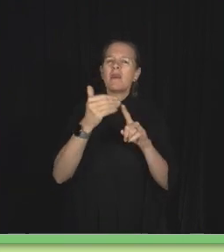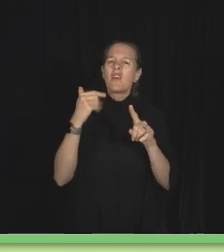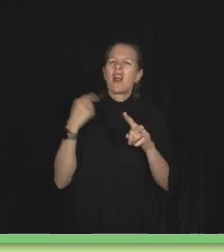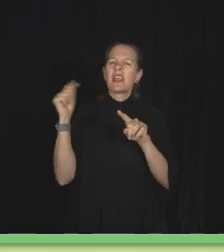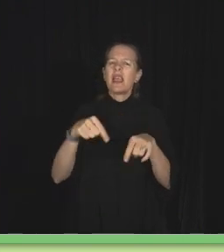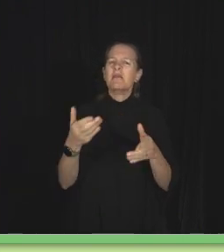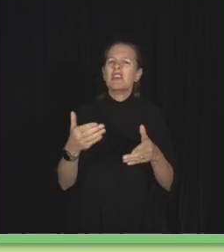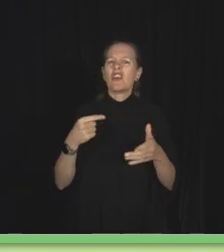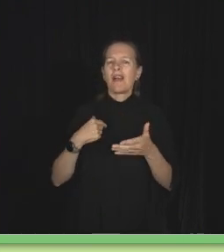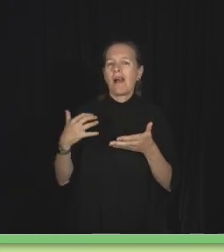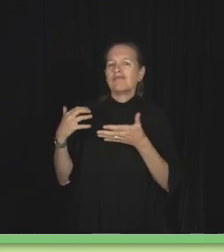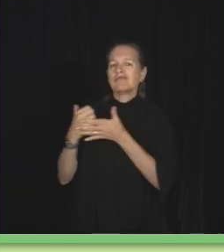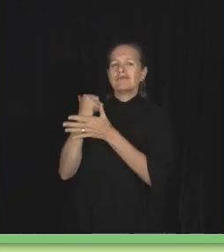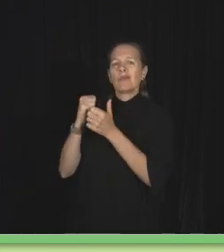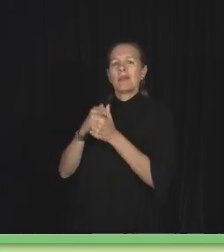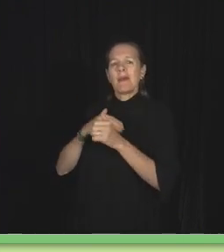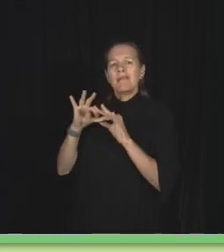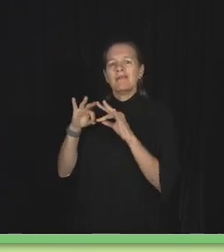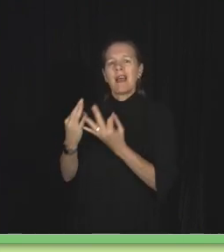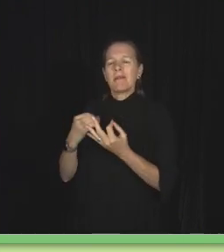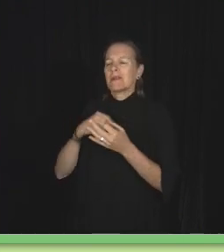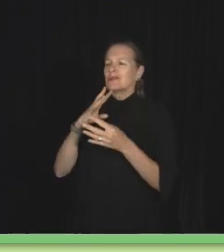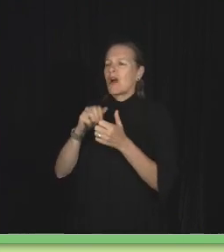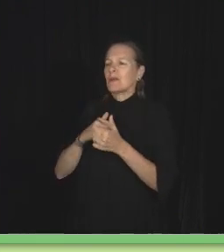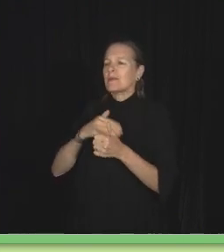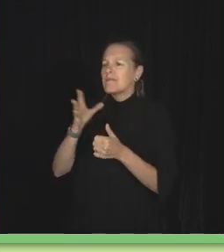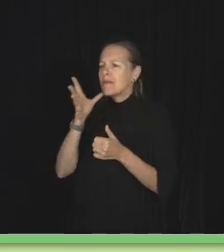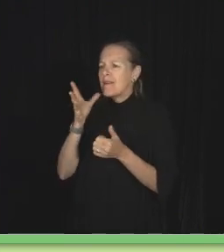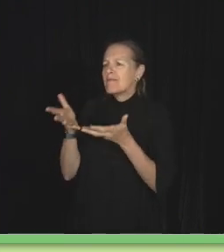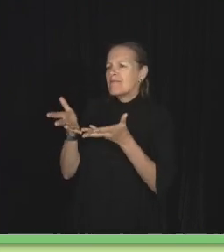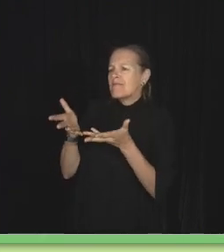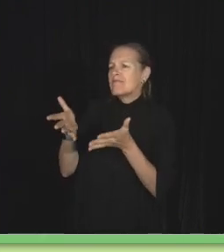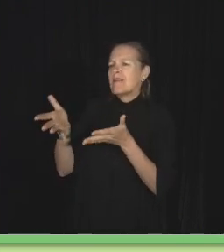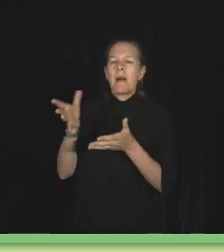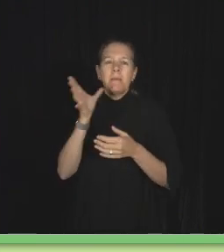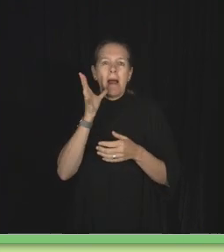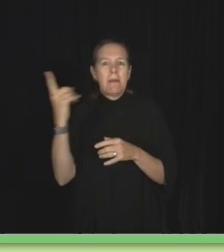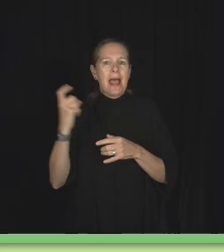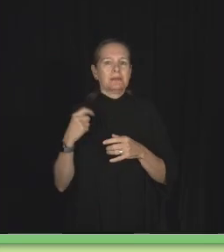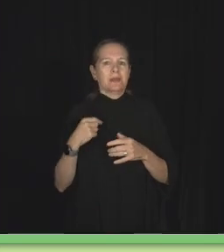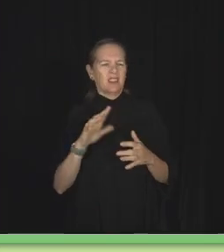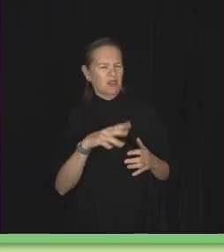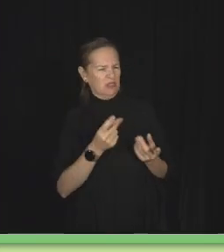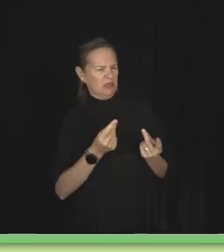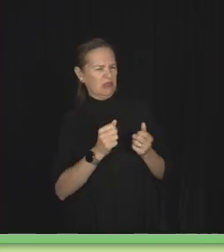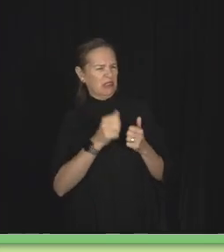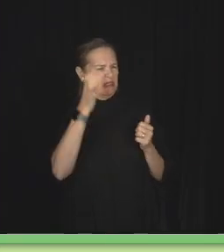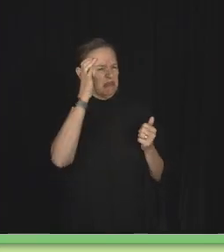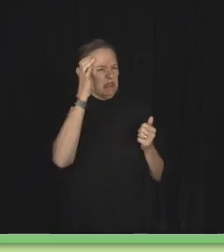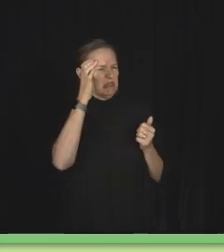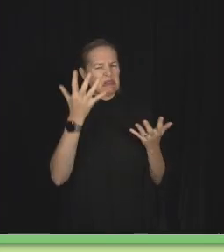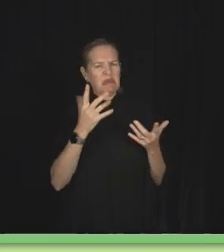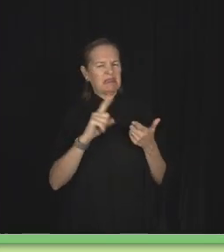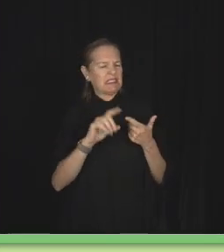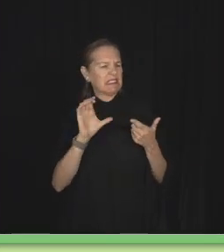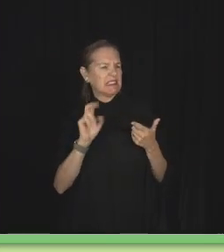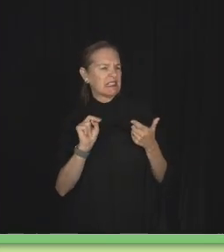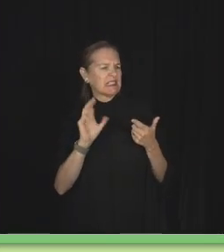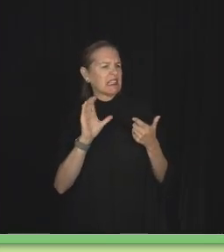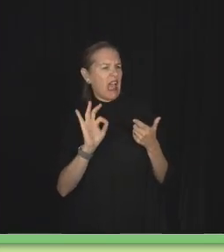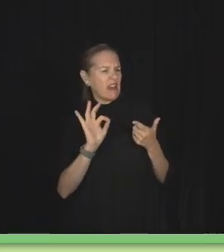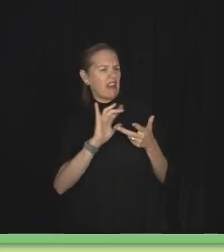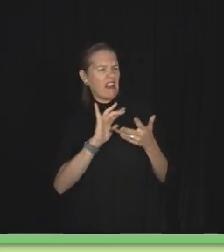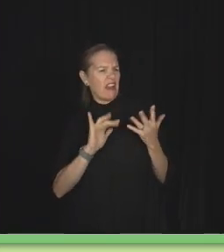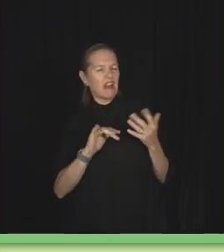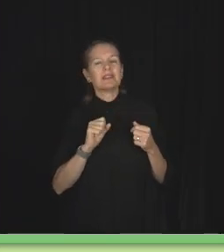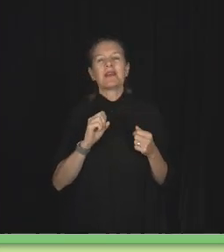catching up with my family. I was talking to my mom, who was, asking me always like, what do I do with the computers, and how, what is CNCF? And, I